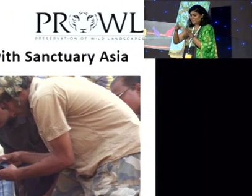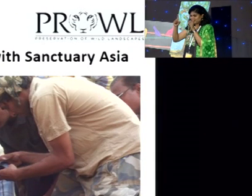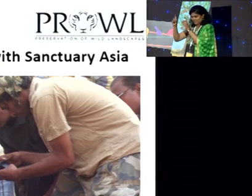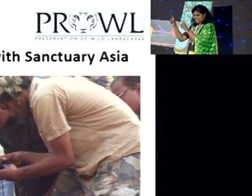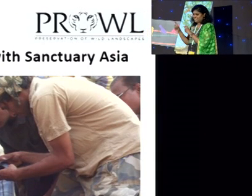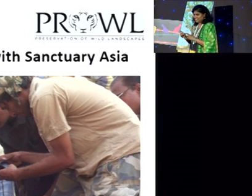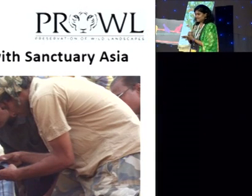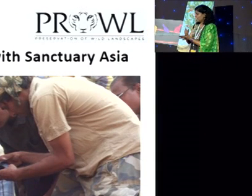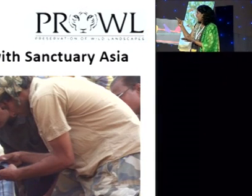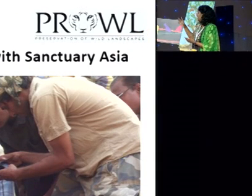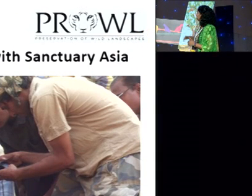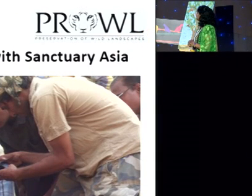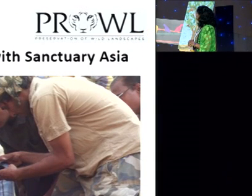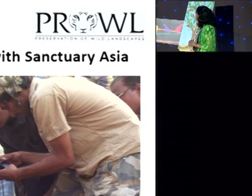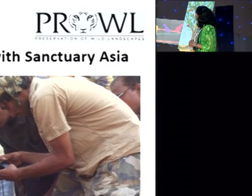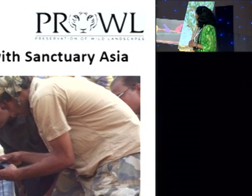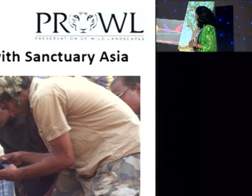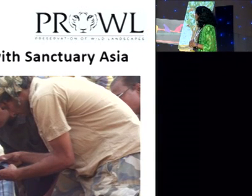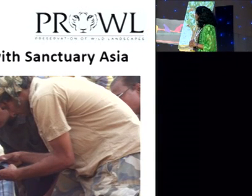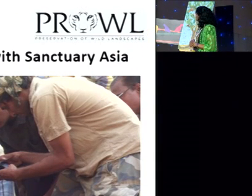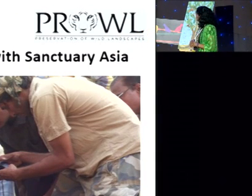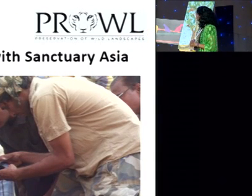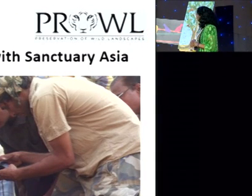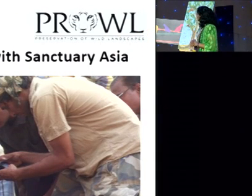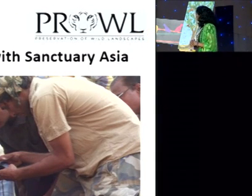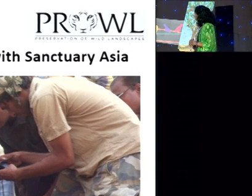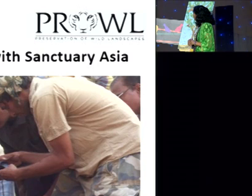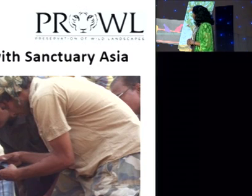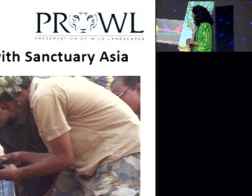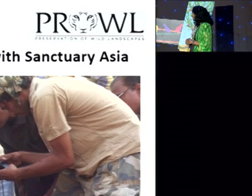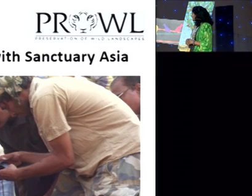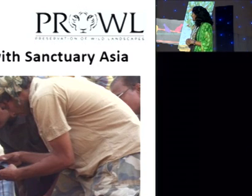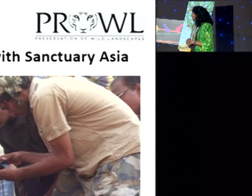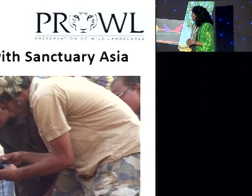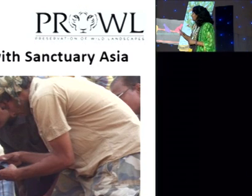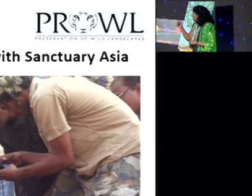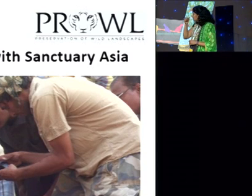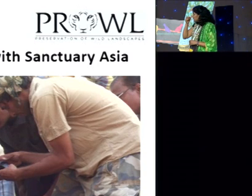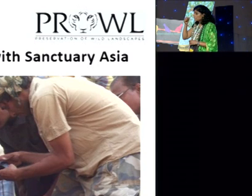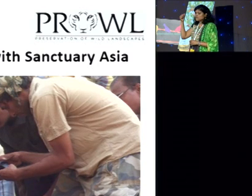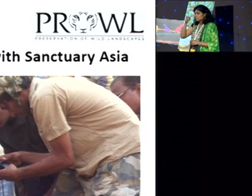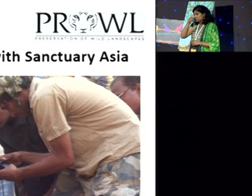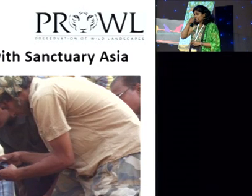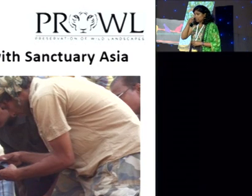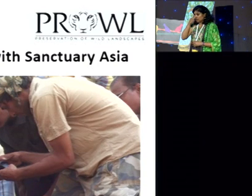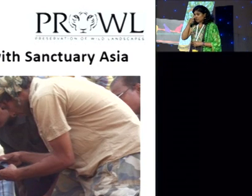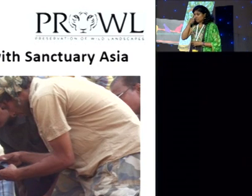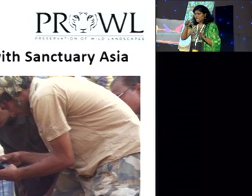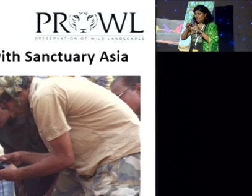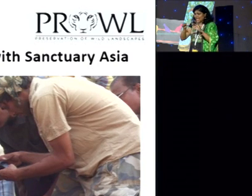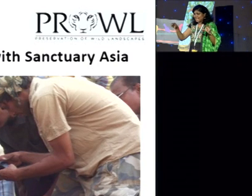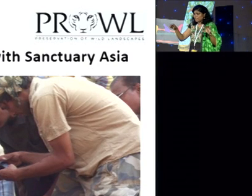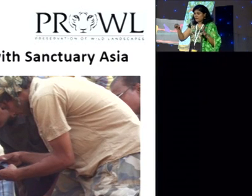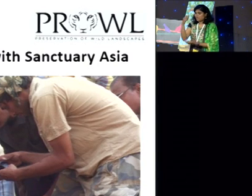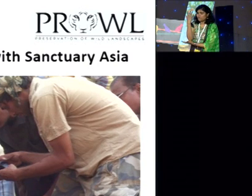there's this thing called corridors. It's basically a green belt that connects one forest to another. And Umred